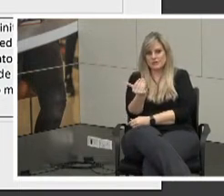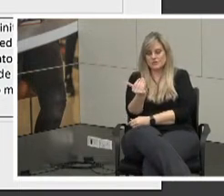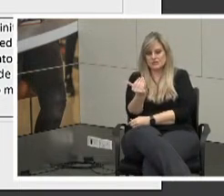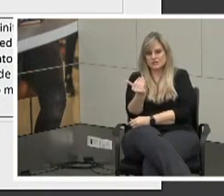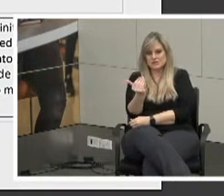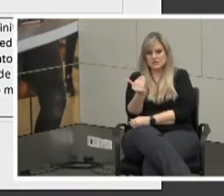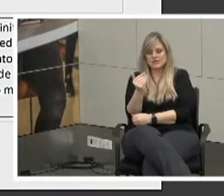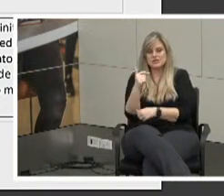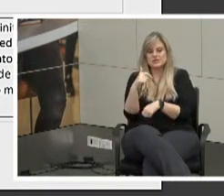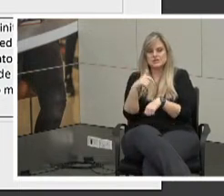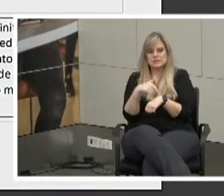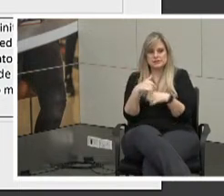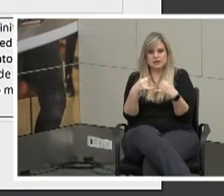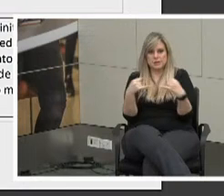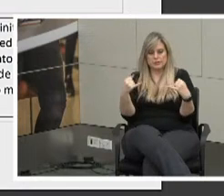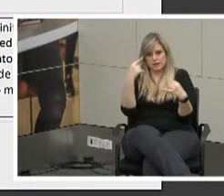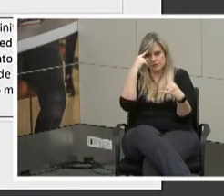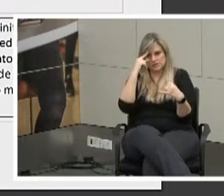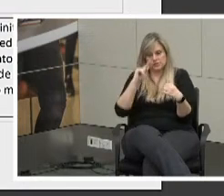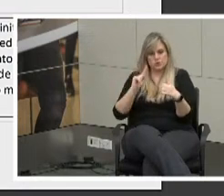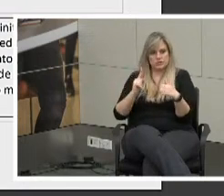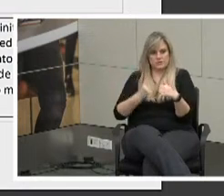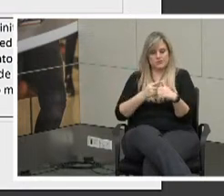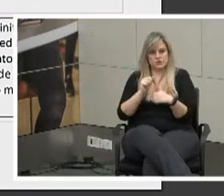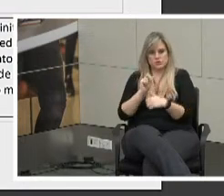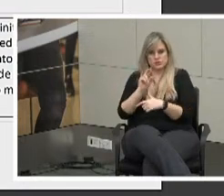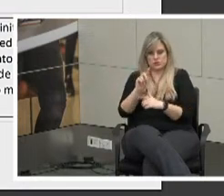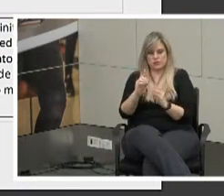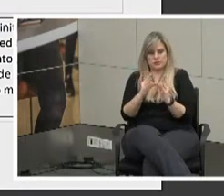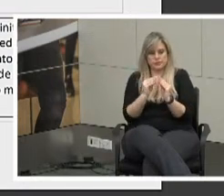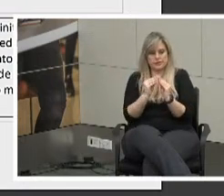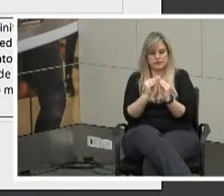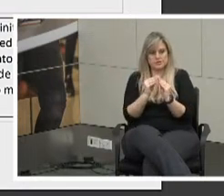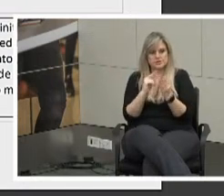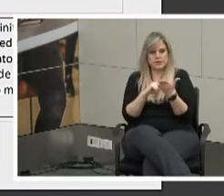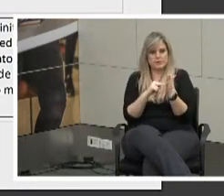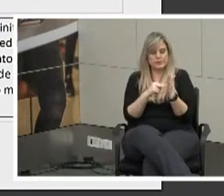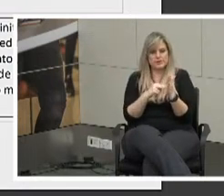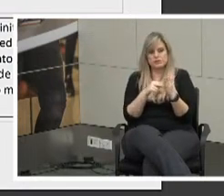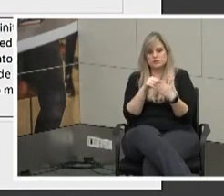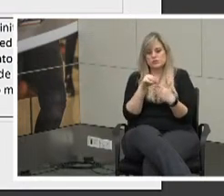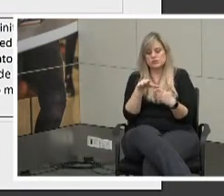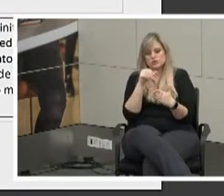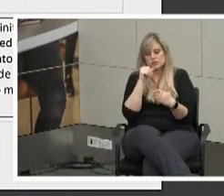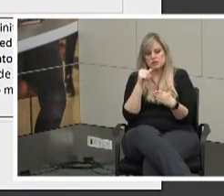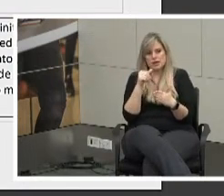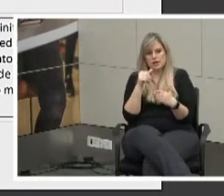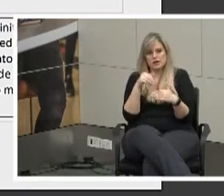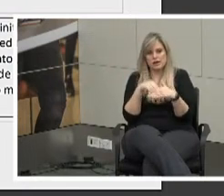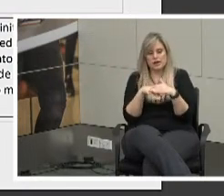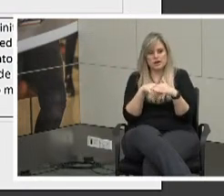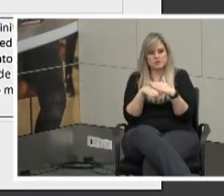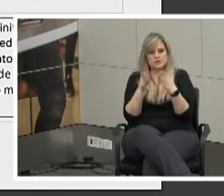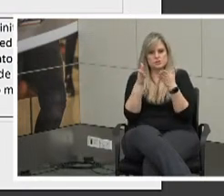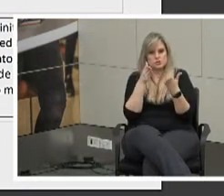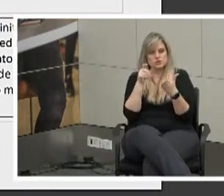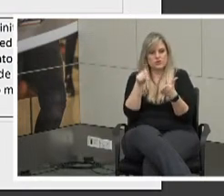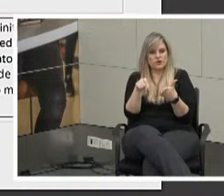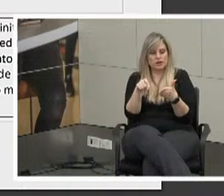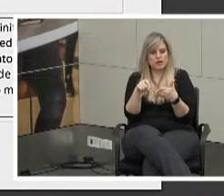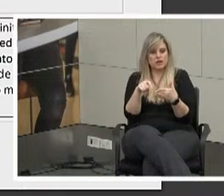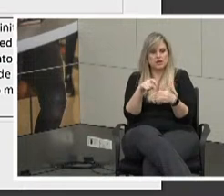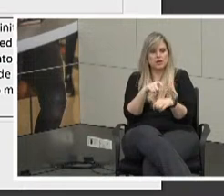timelines um which allow did not allow our students to access the services they needed in a timely